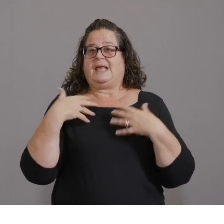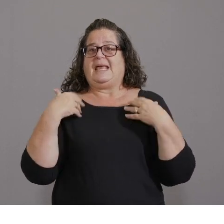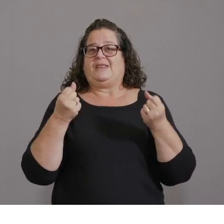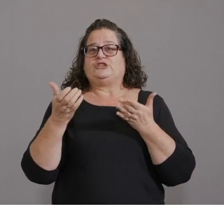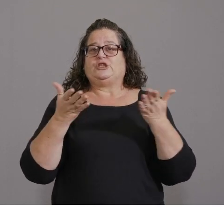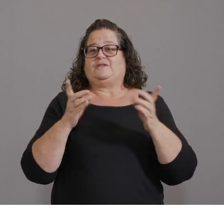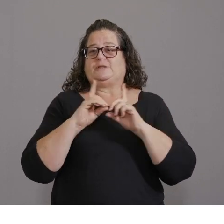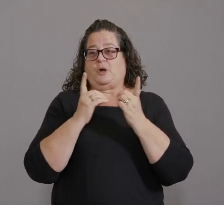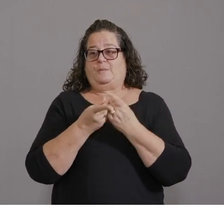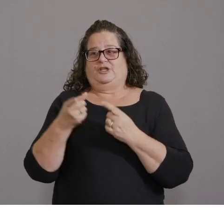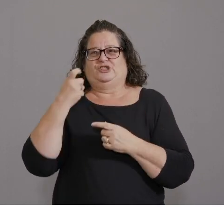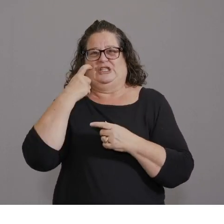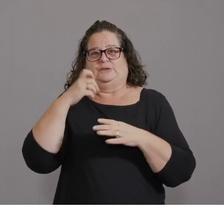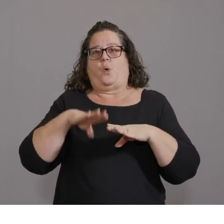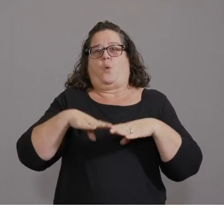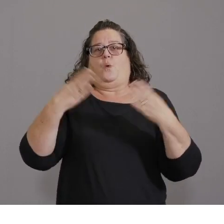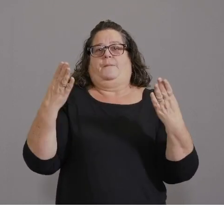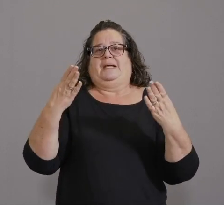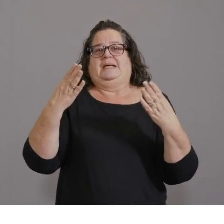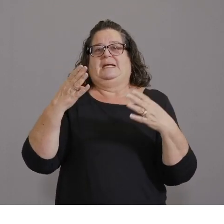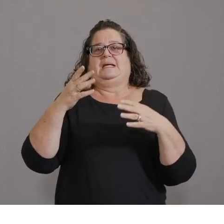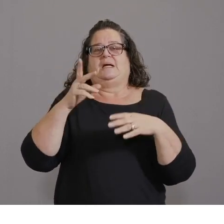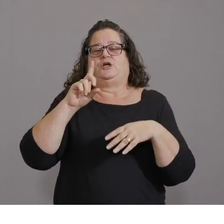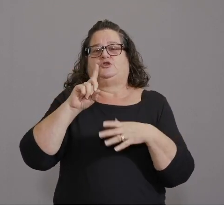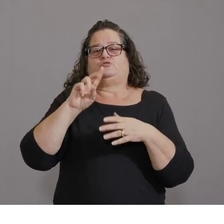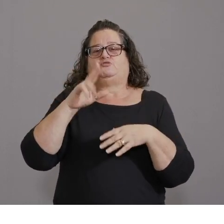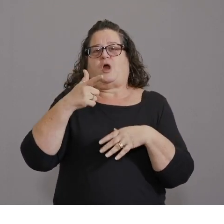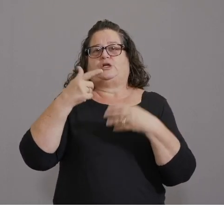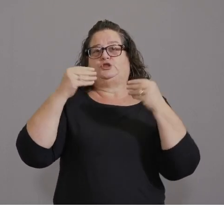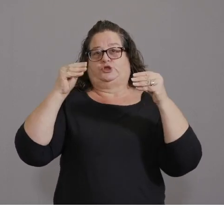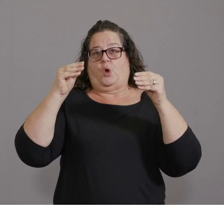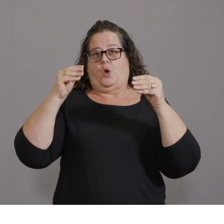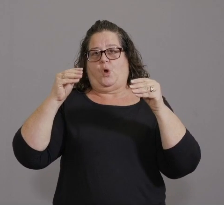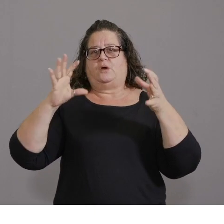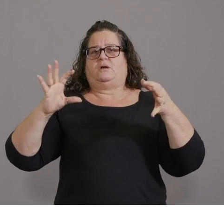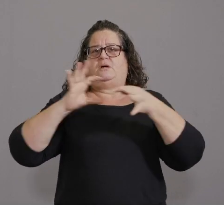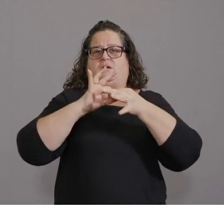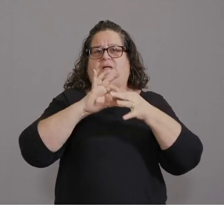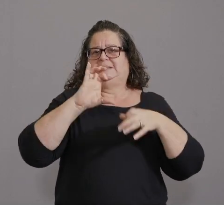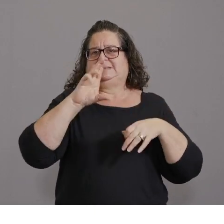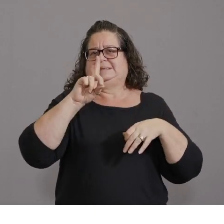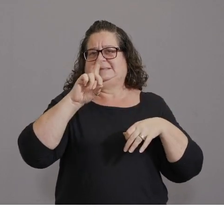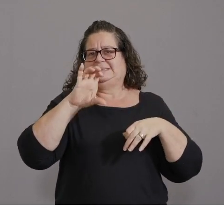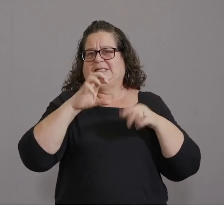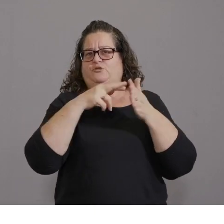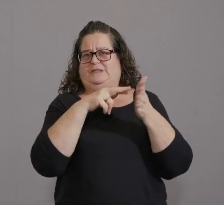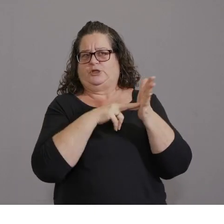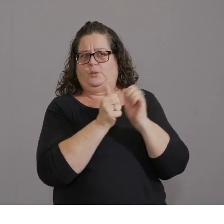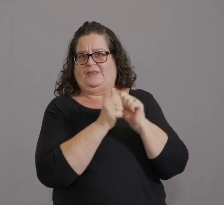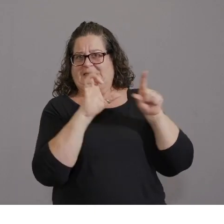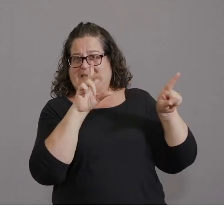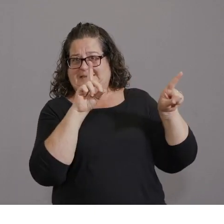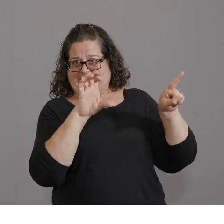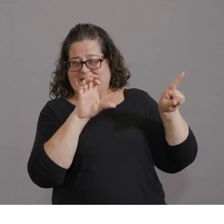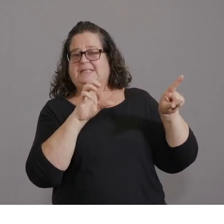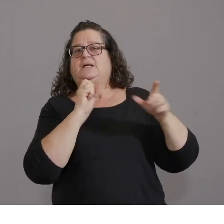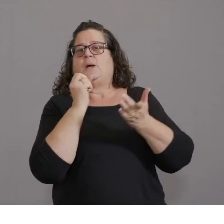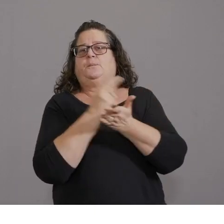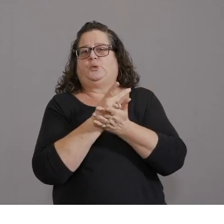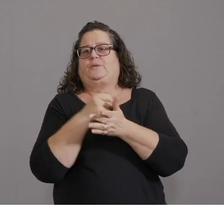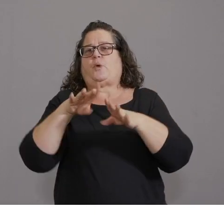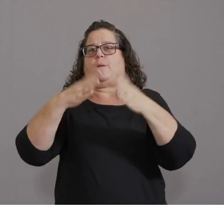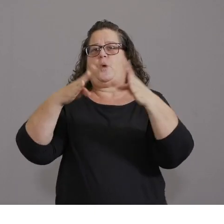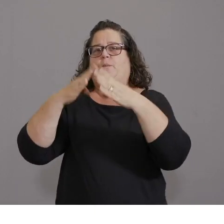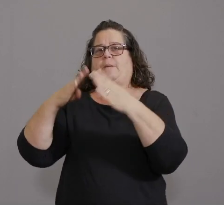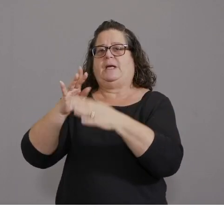Program. This is going to add up to 100 pharmacy stores over the next few weeks. The first pharmacies to come on